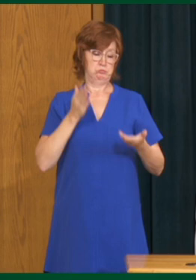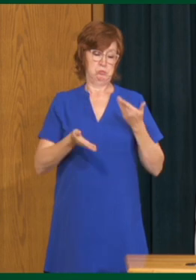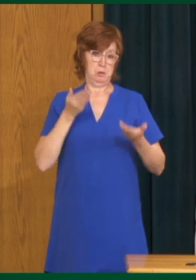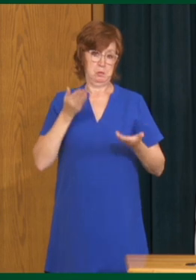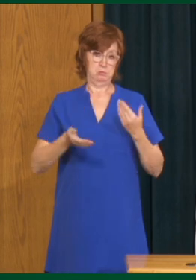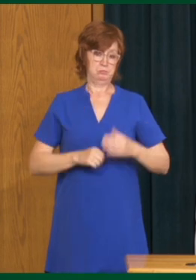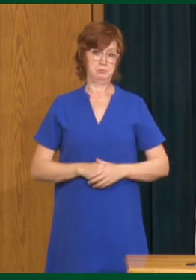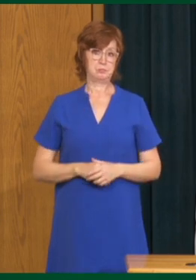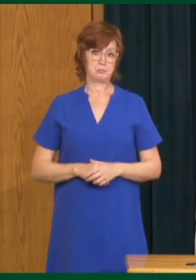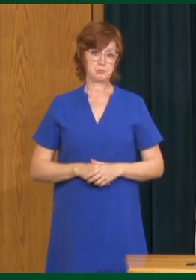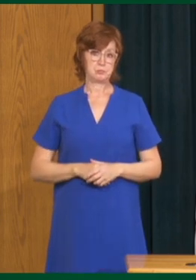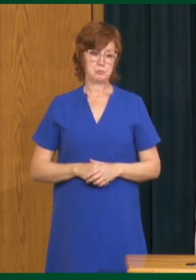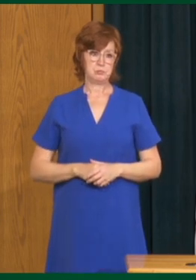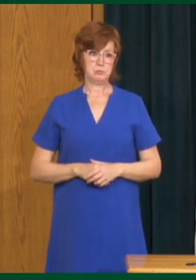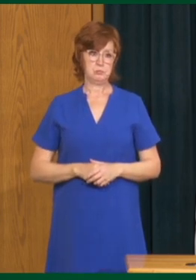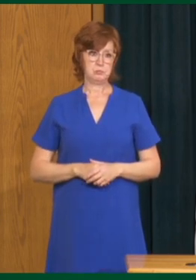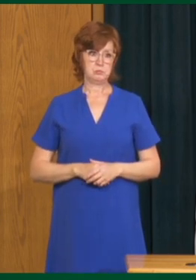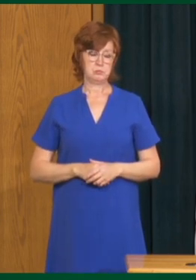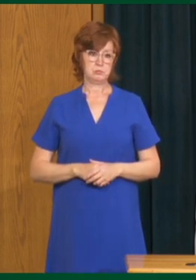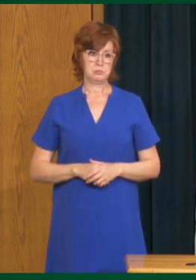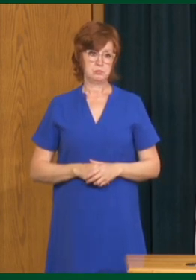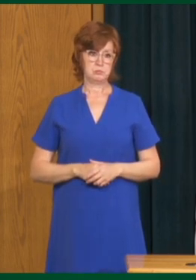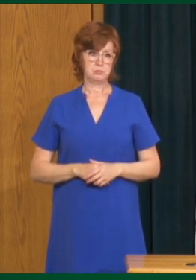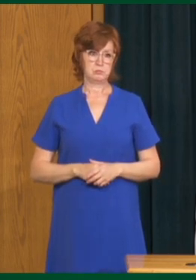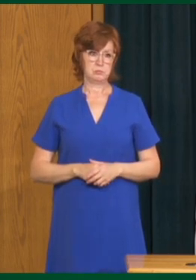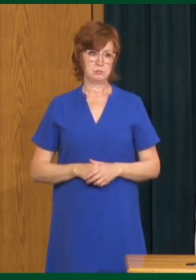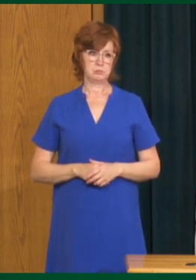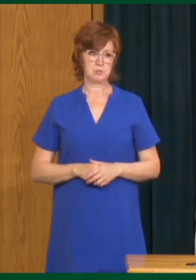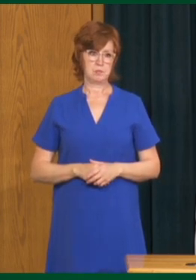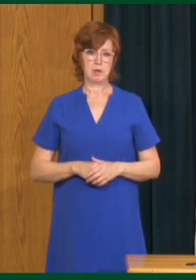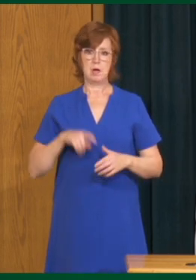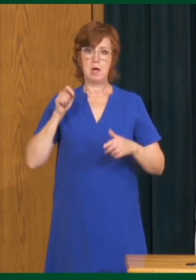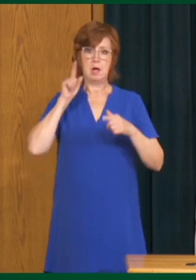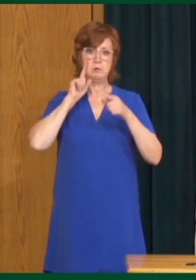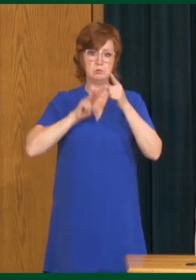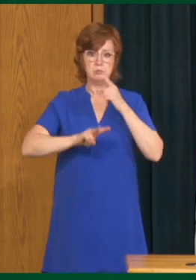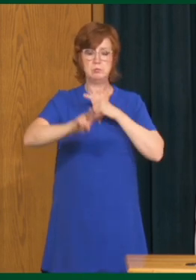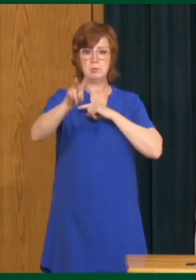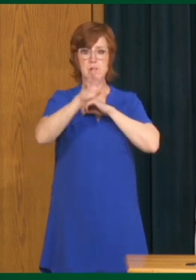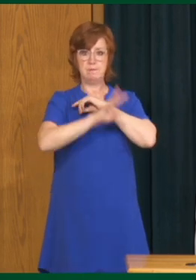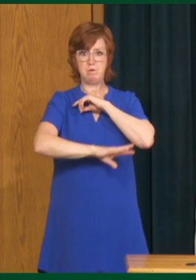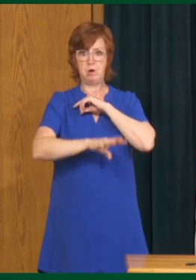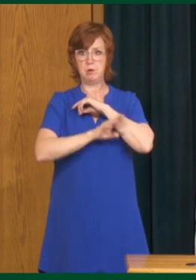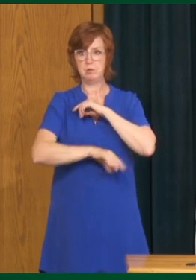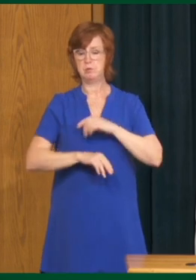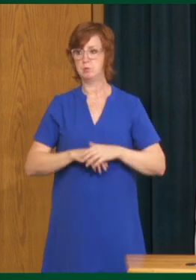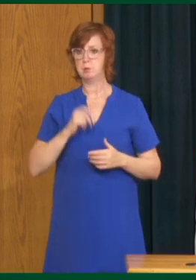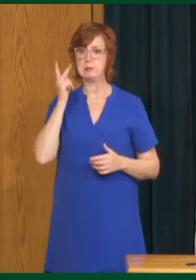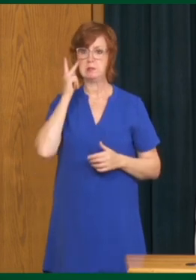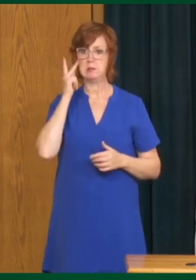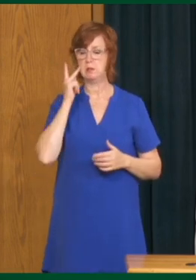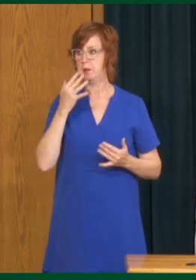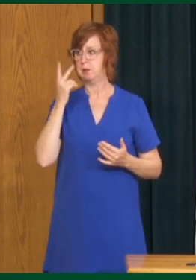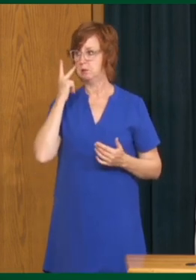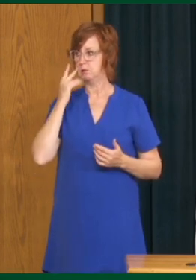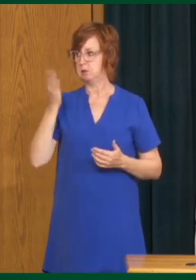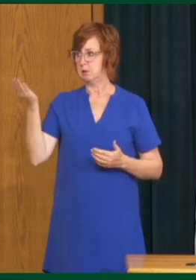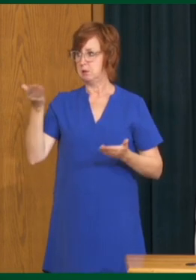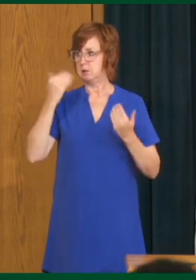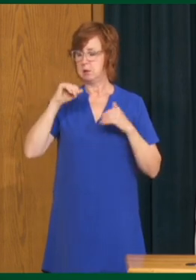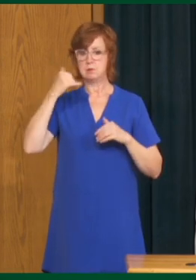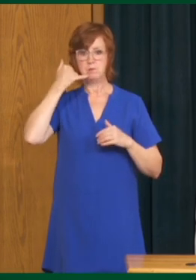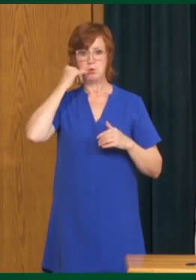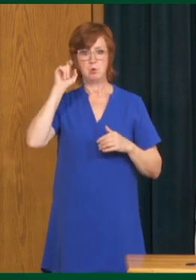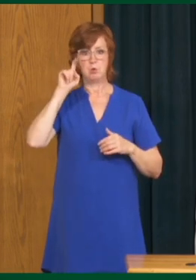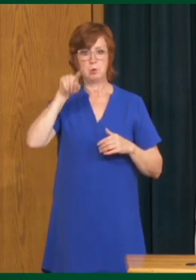but we'll have to see what are the transmission dynamics as we move forward through the summer and into the fall. We'll take our next question on the